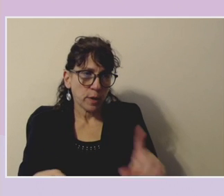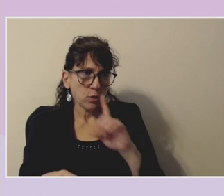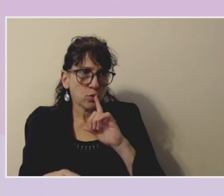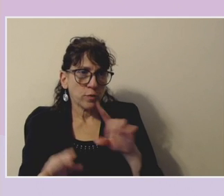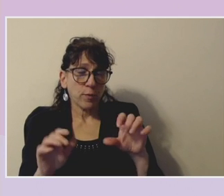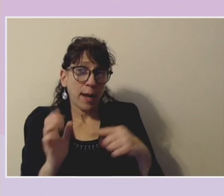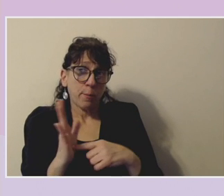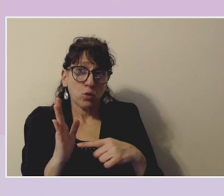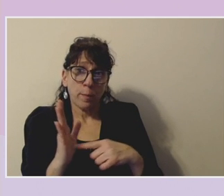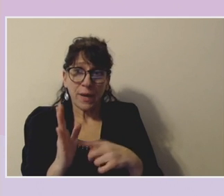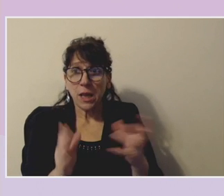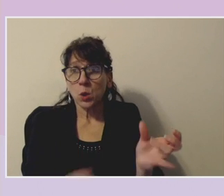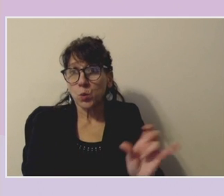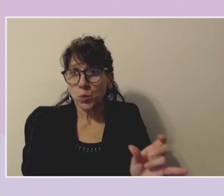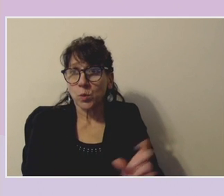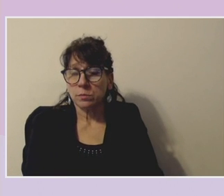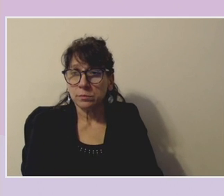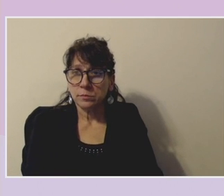well.